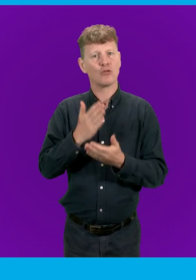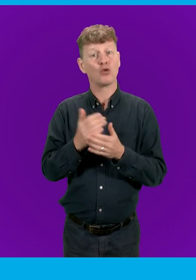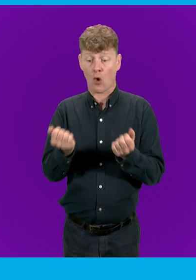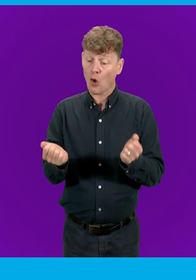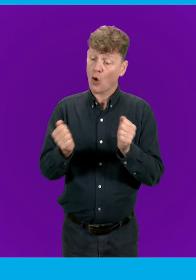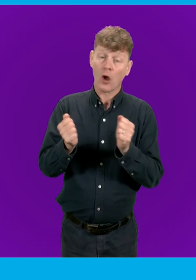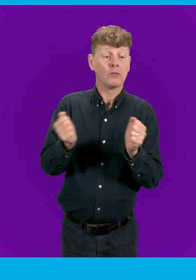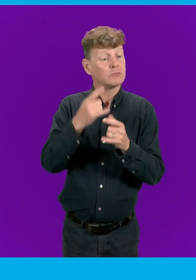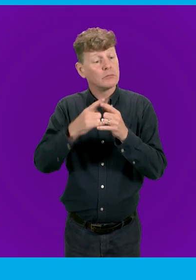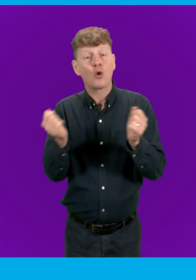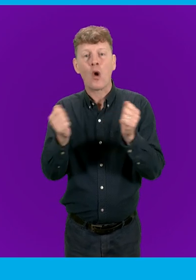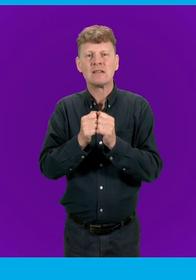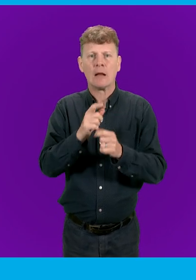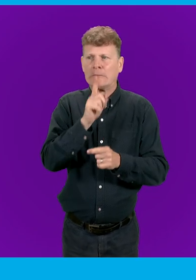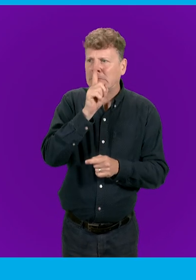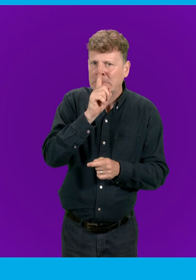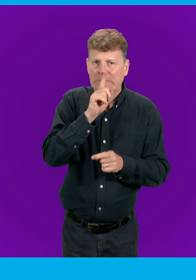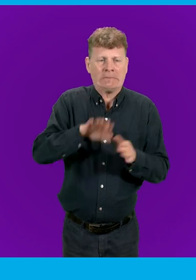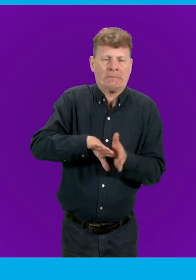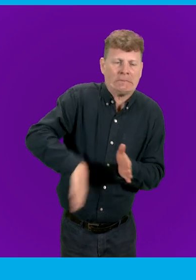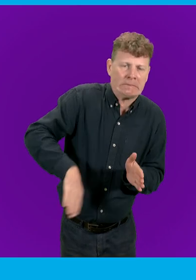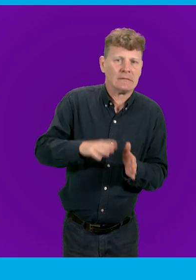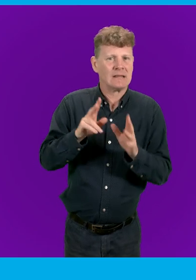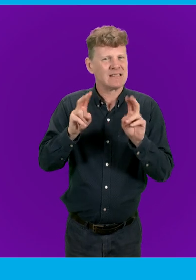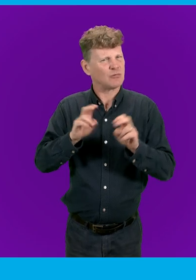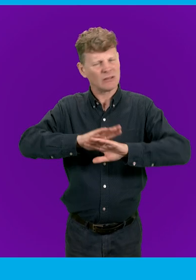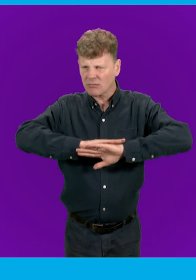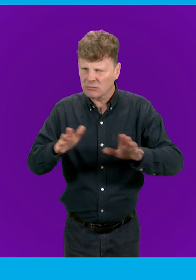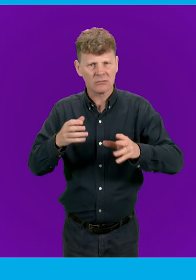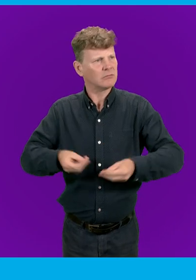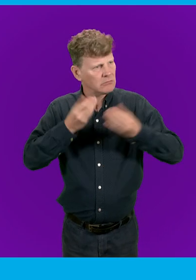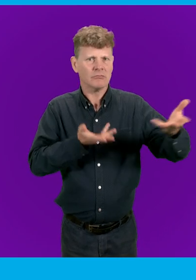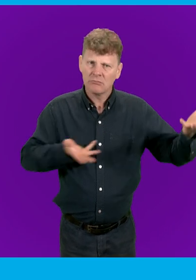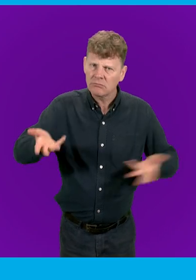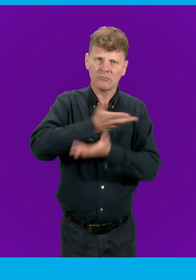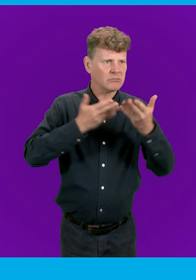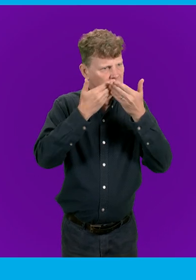subject and changing it, because at the moment it is. Yeah, I think,